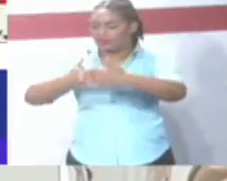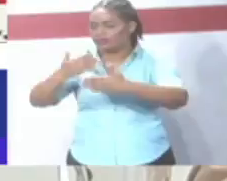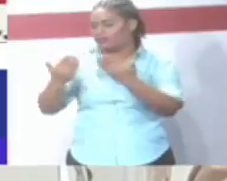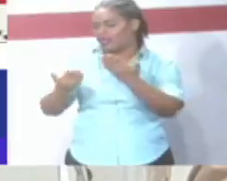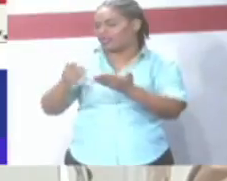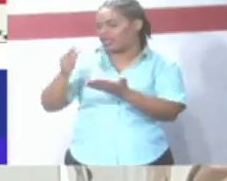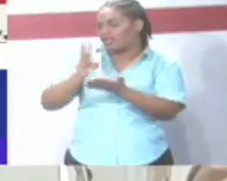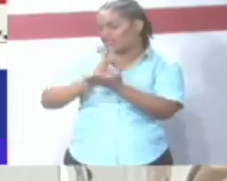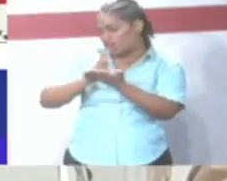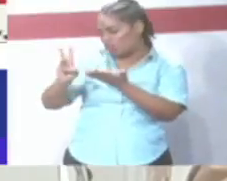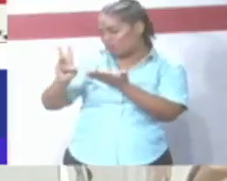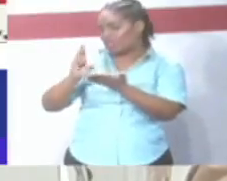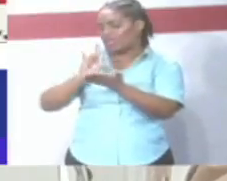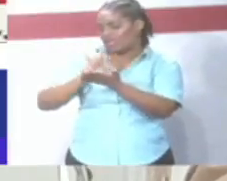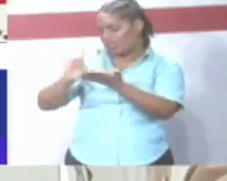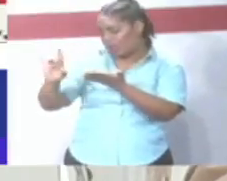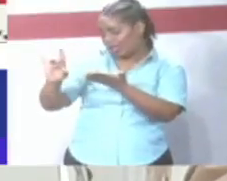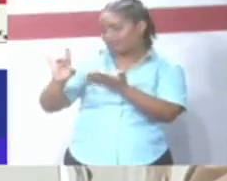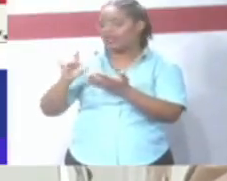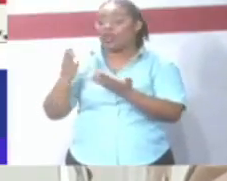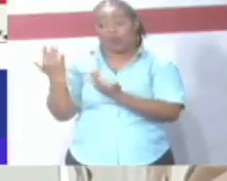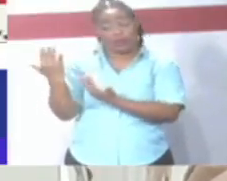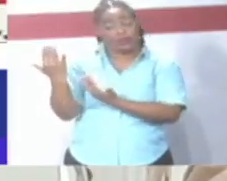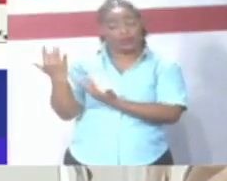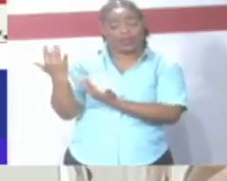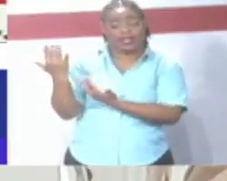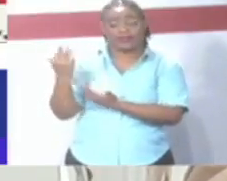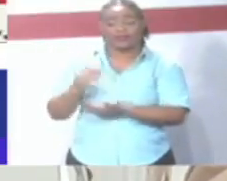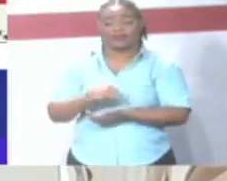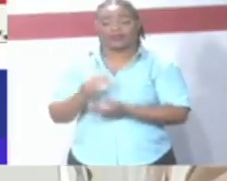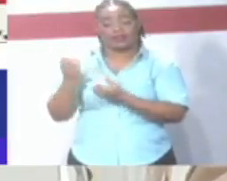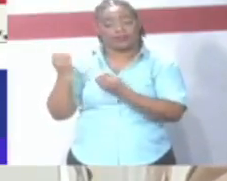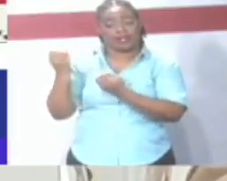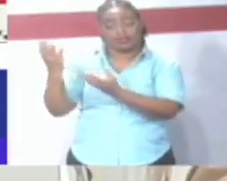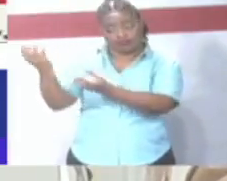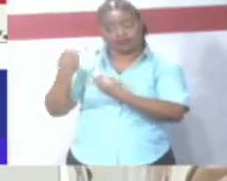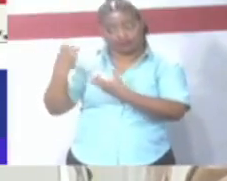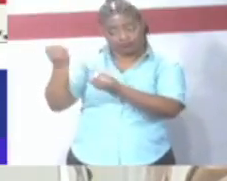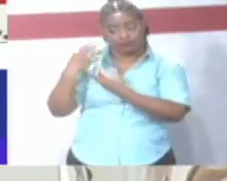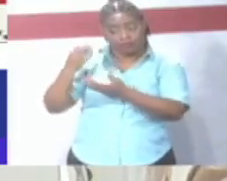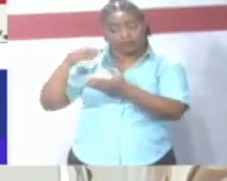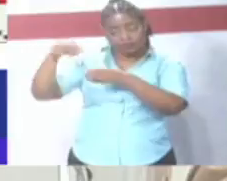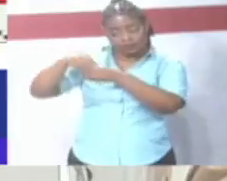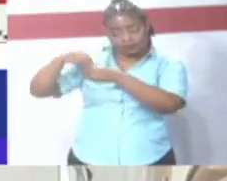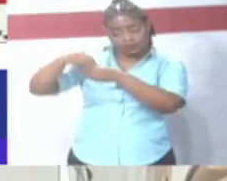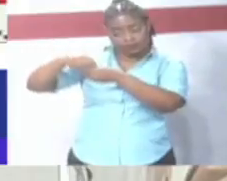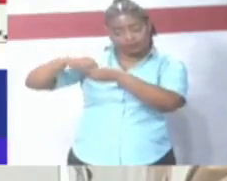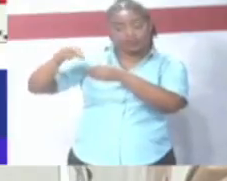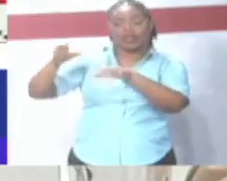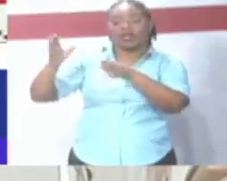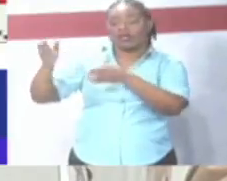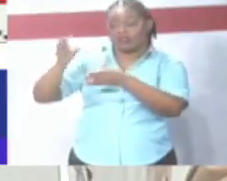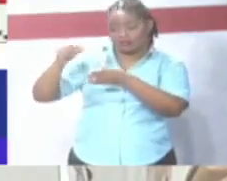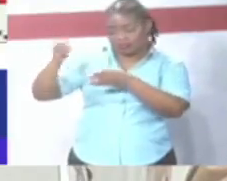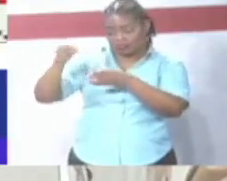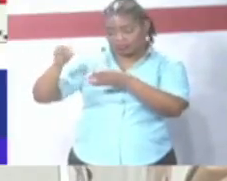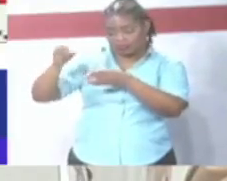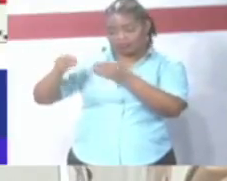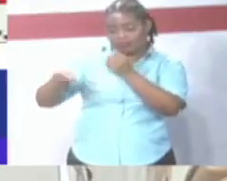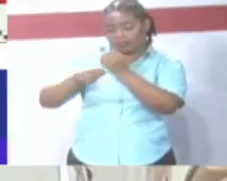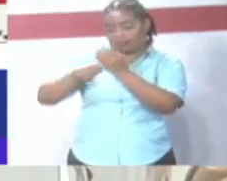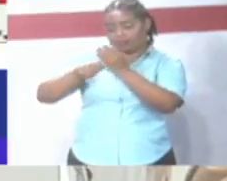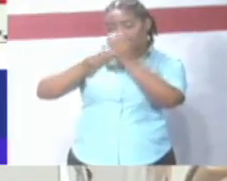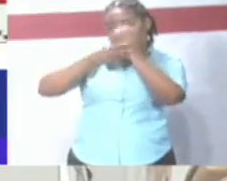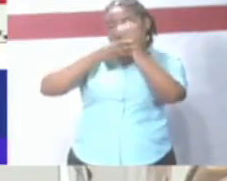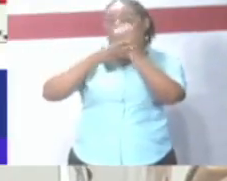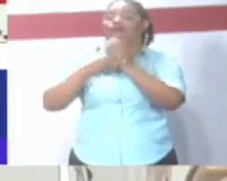ongoing. A lot of data entry is taking place, and hopefully within the 6 to 8 week time frame, we